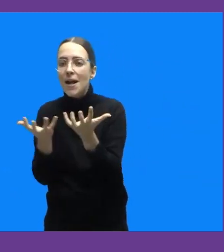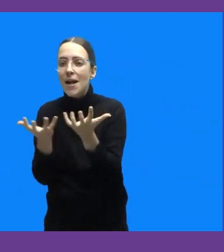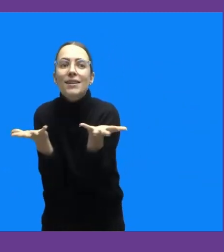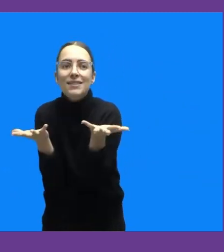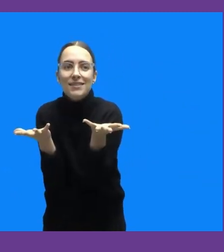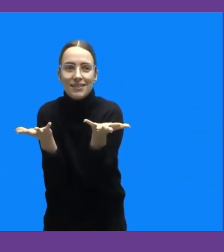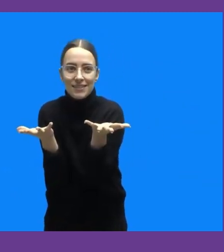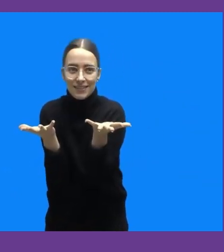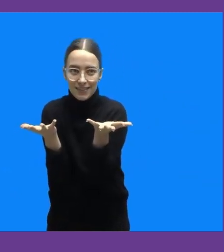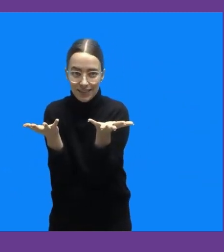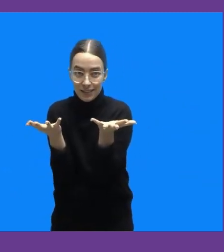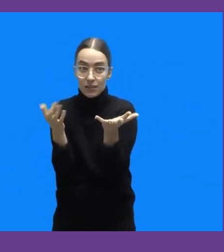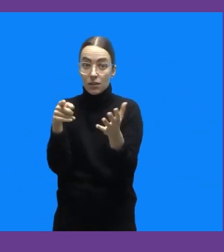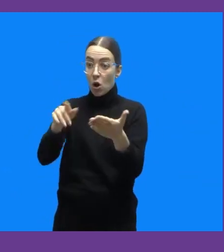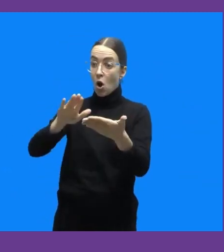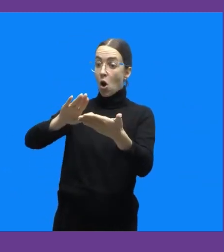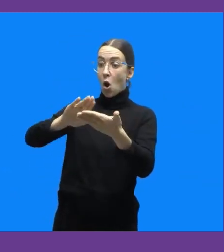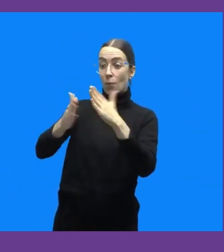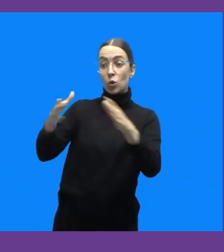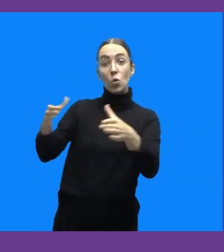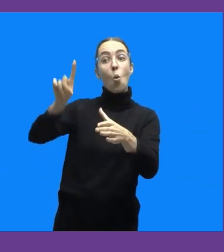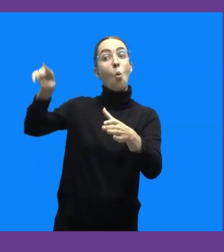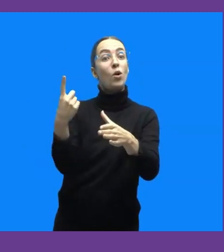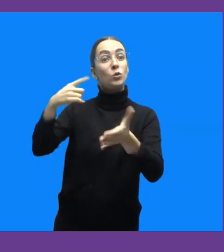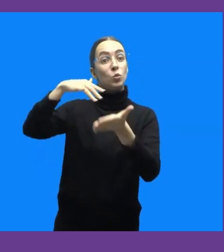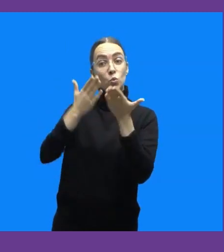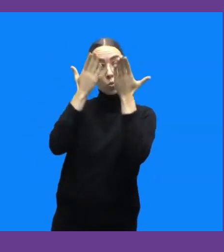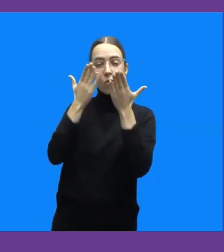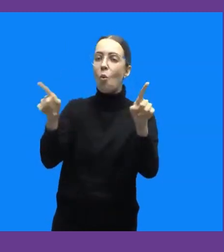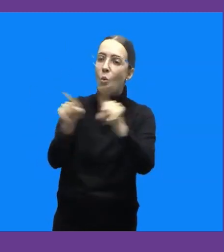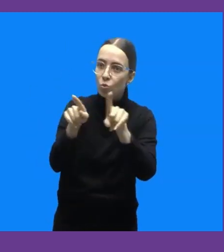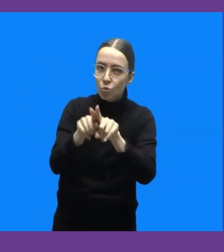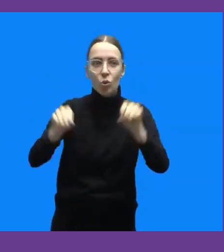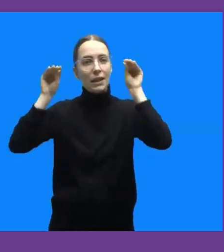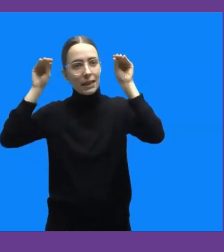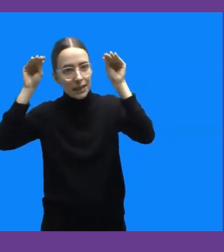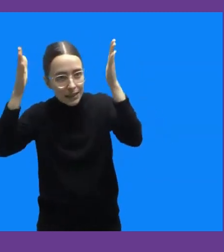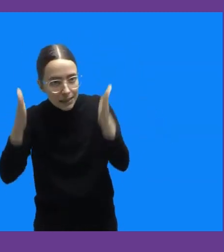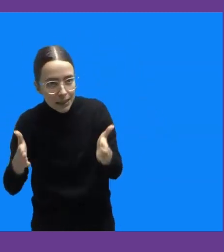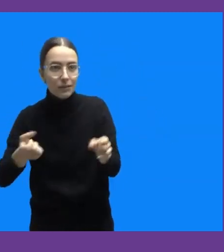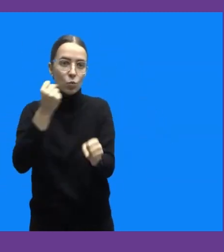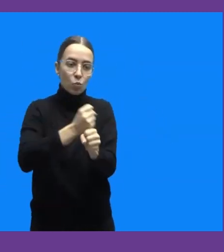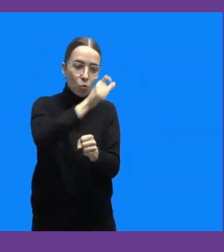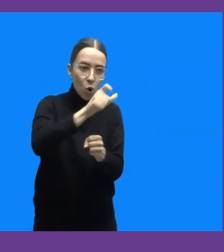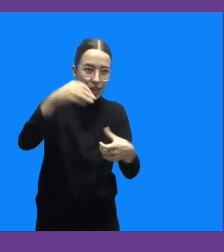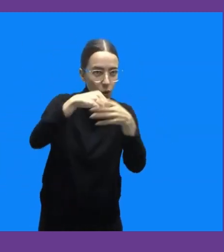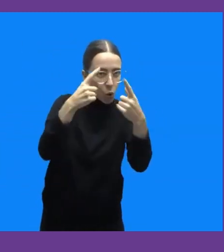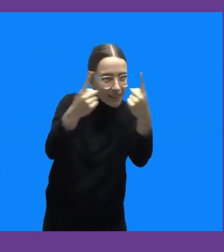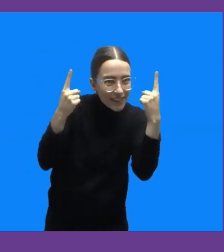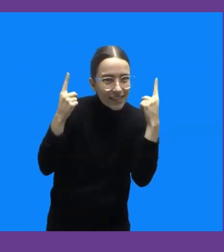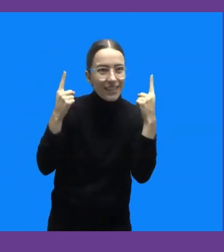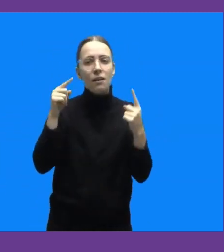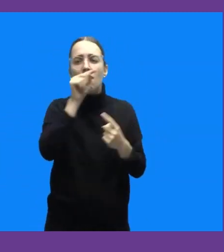teachers. Trying to gather information on how people feel, if they're feeling discriminated, in what